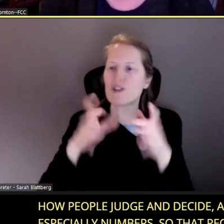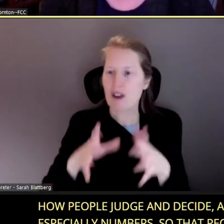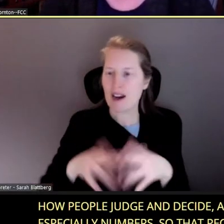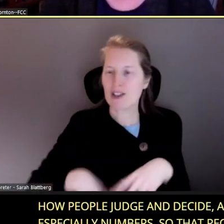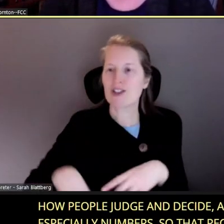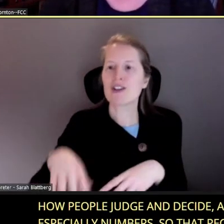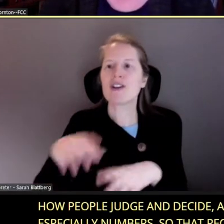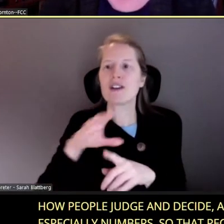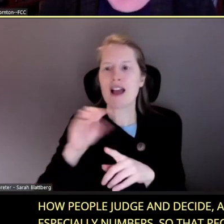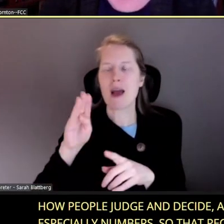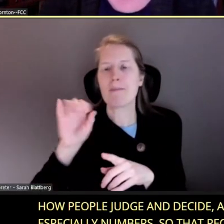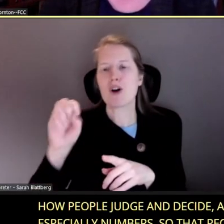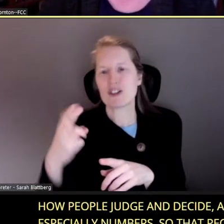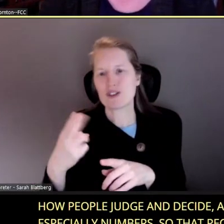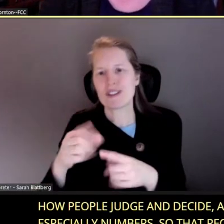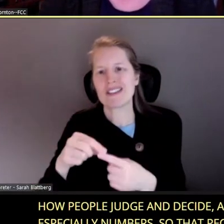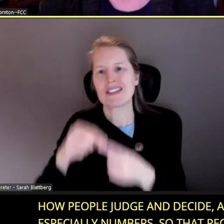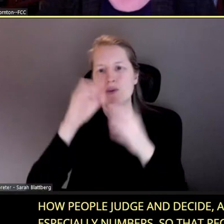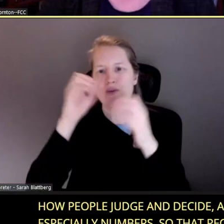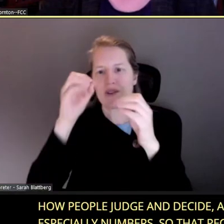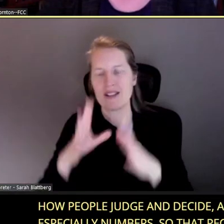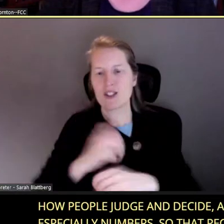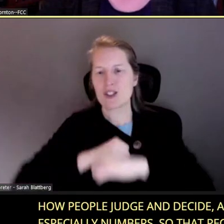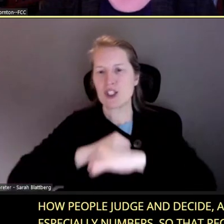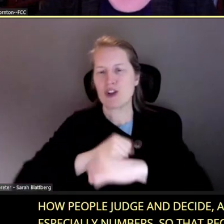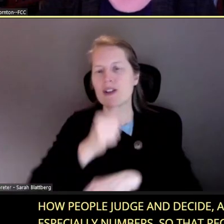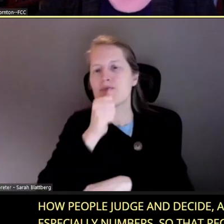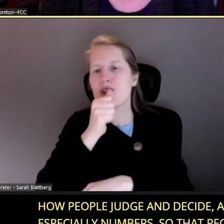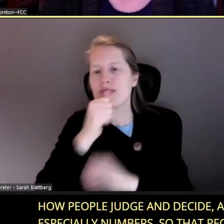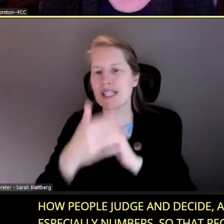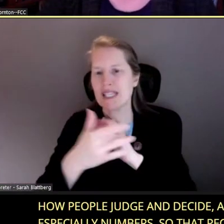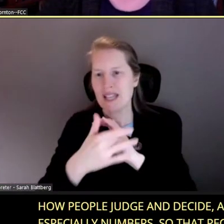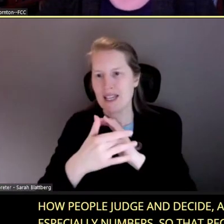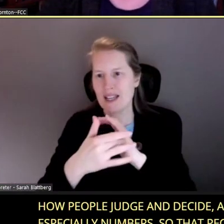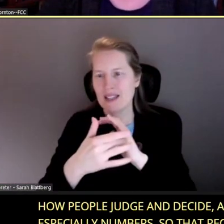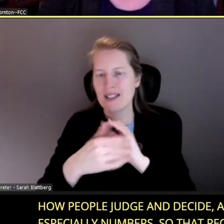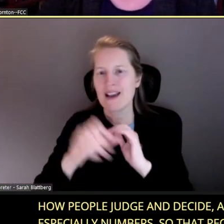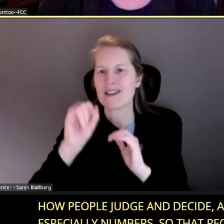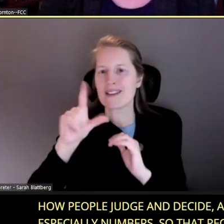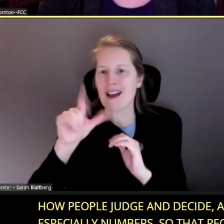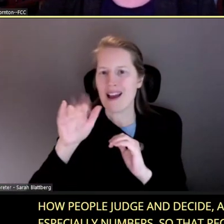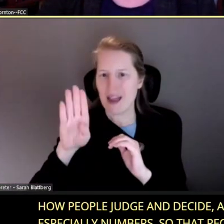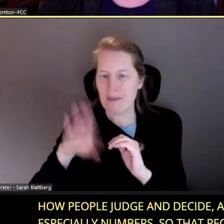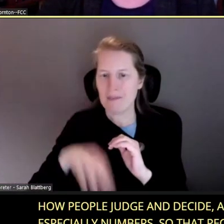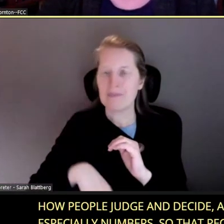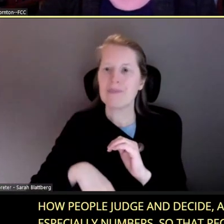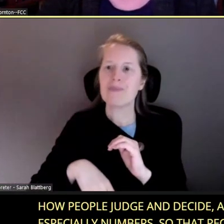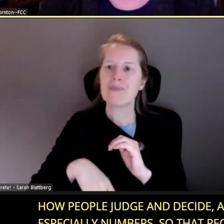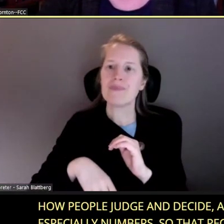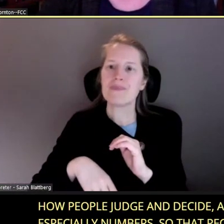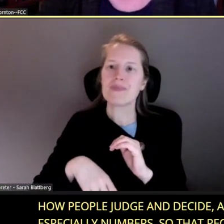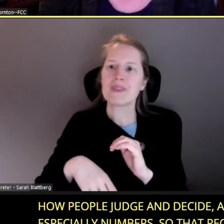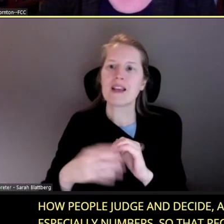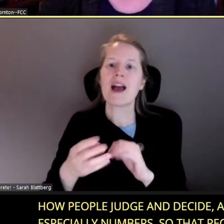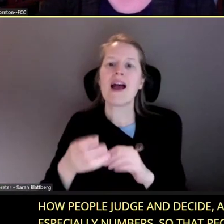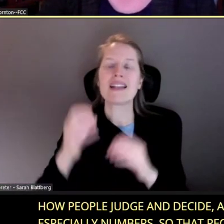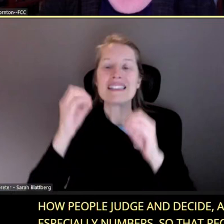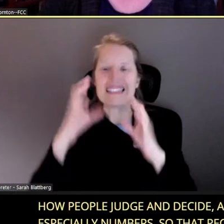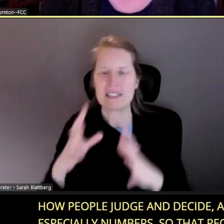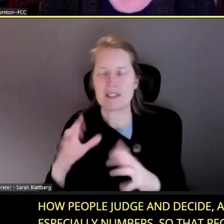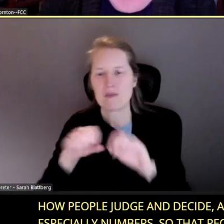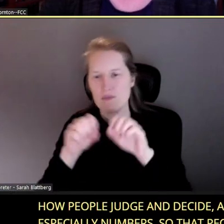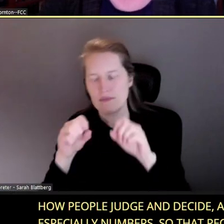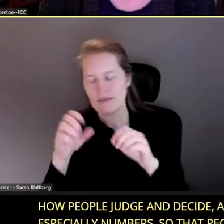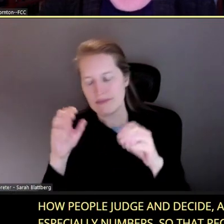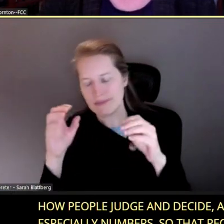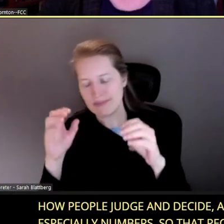Bosch Distinguished Professor in Security and Privacy Technologies at SciLab and the Four Systems Professor of Computer Science